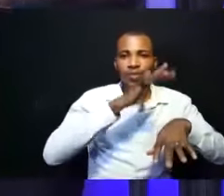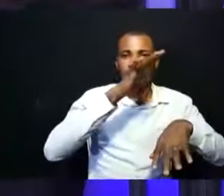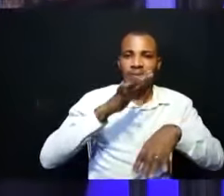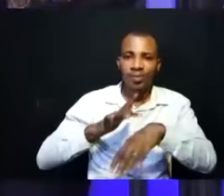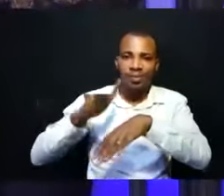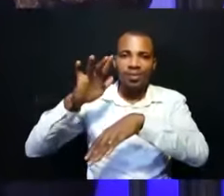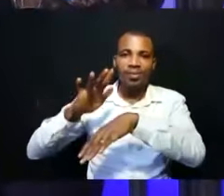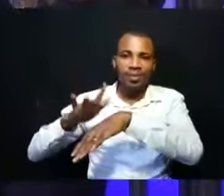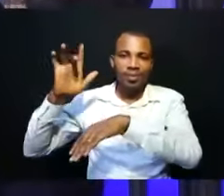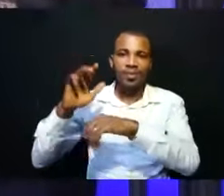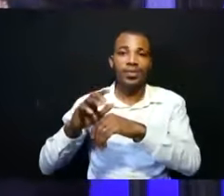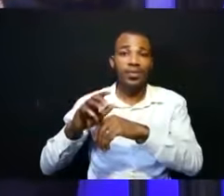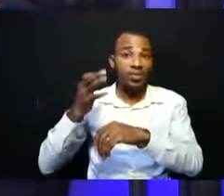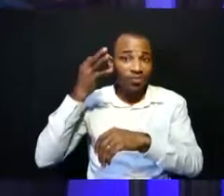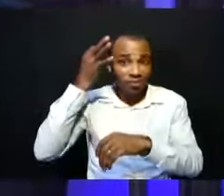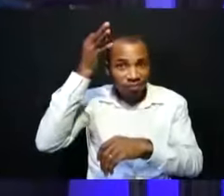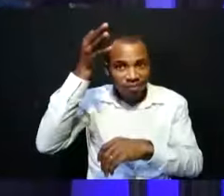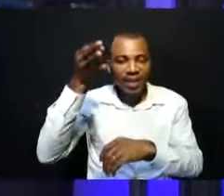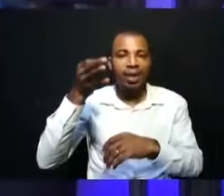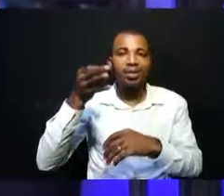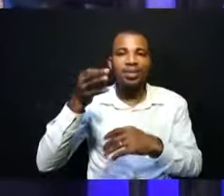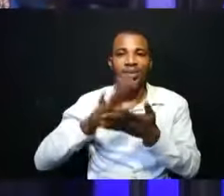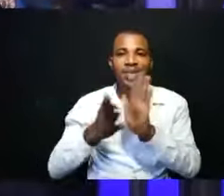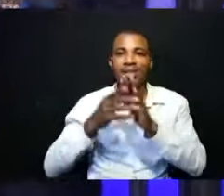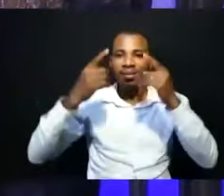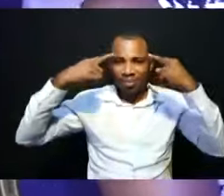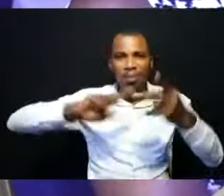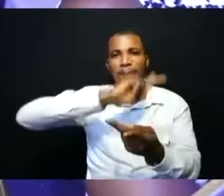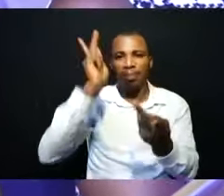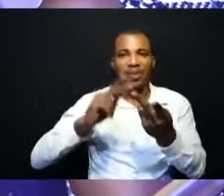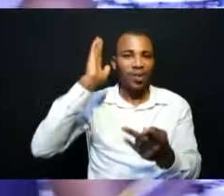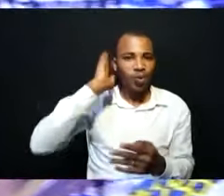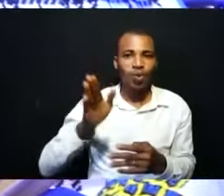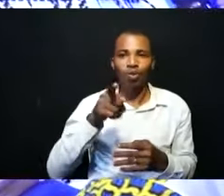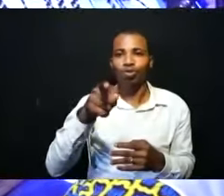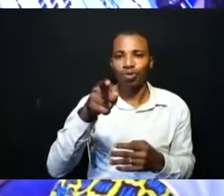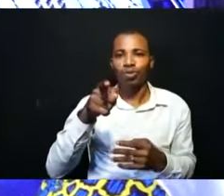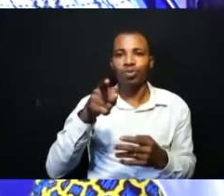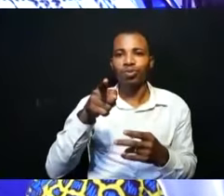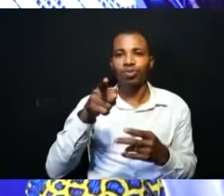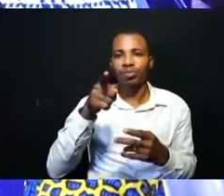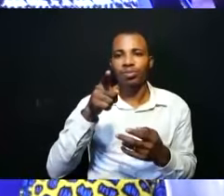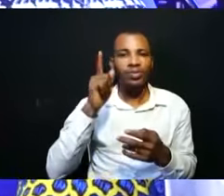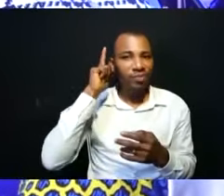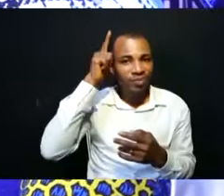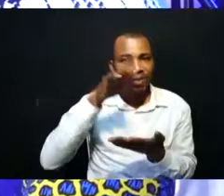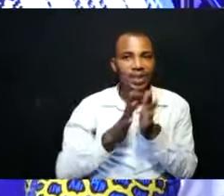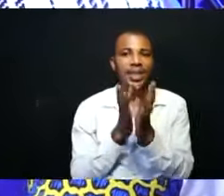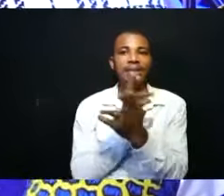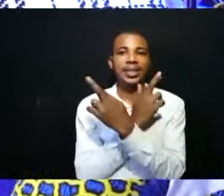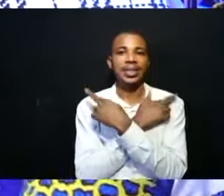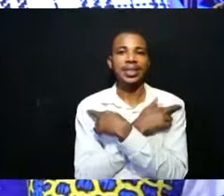glory. One day it will be very good. Then you can rest. Now,